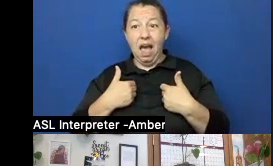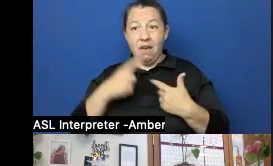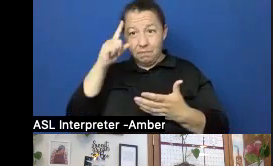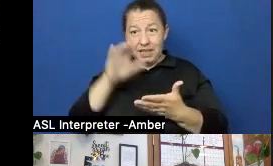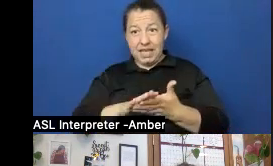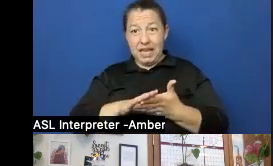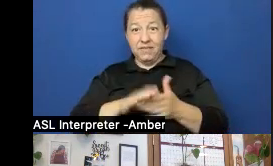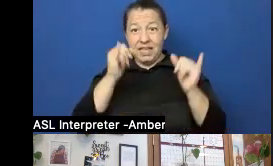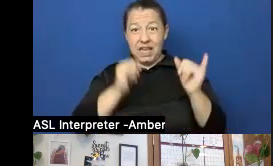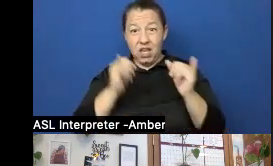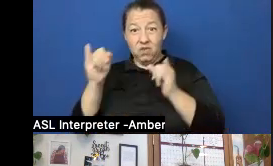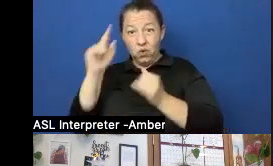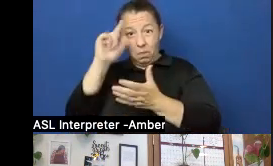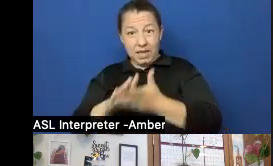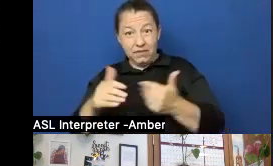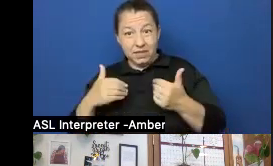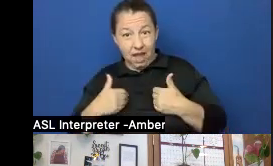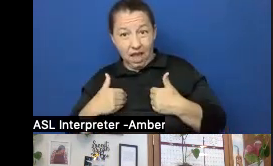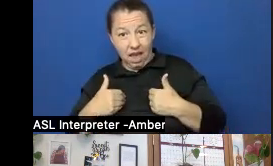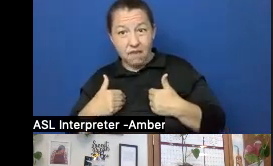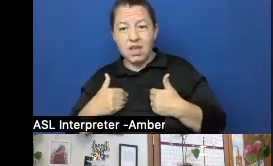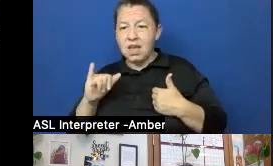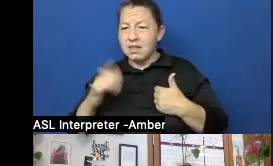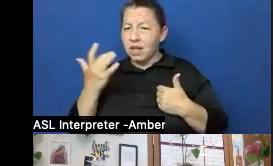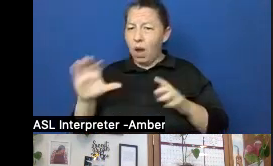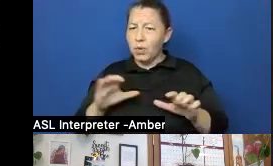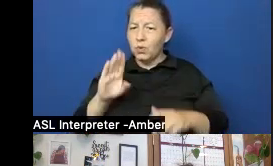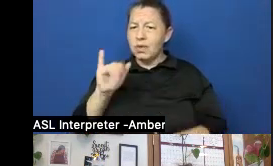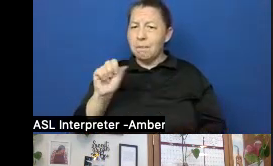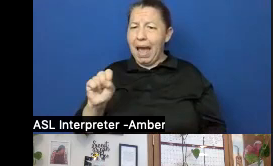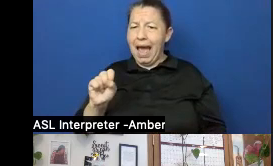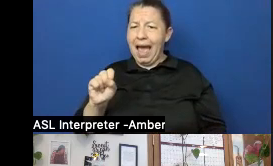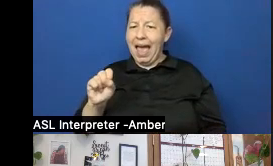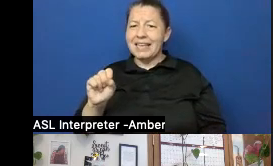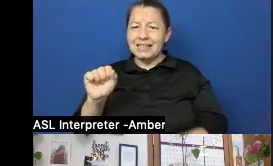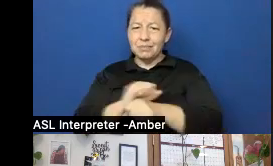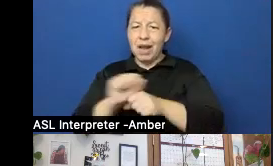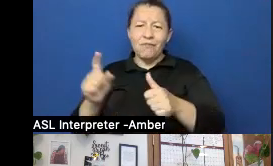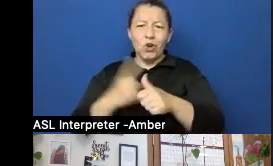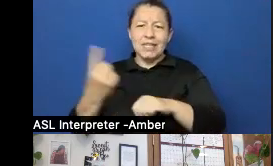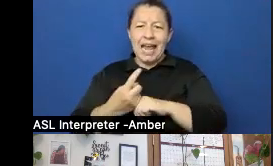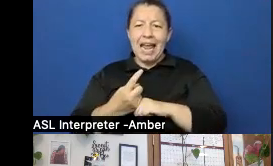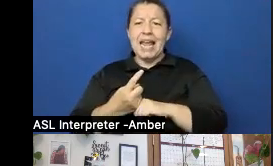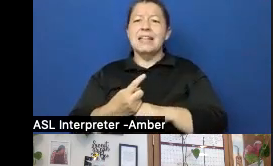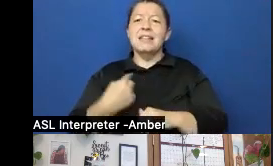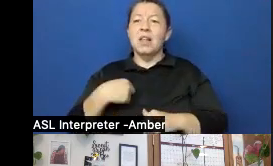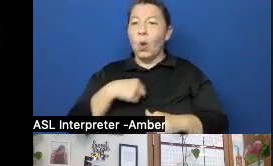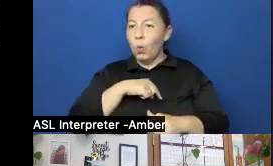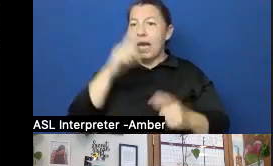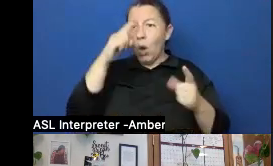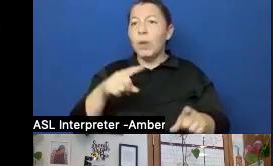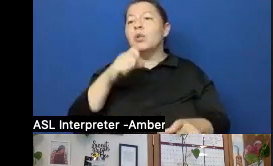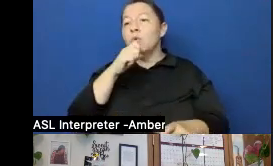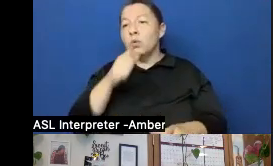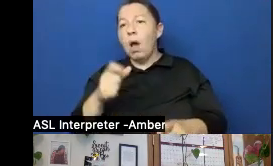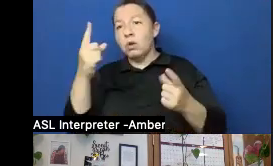you know, because that's why we do that bias exercise in the very first day, that agree, strongly disagree thing, because we really